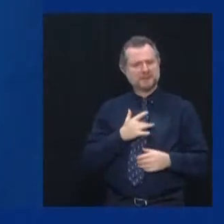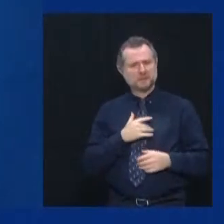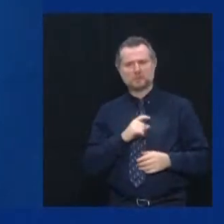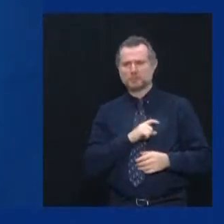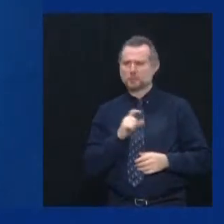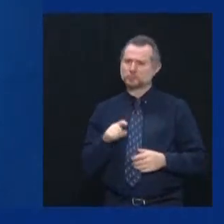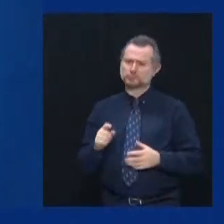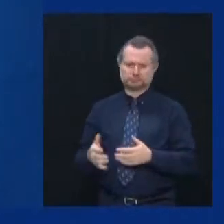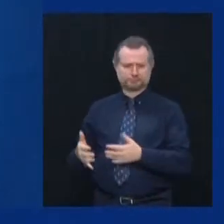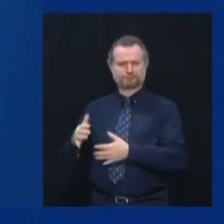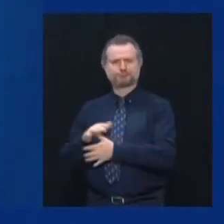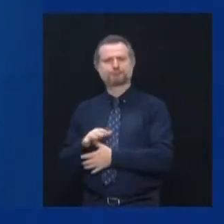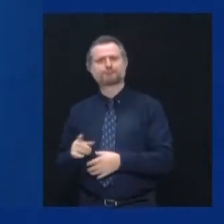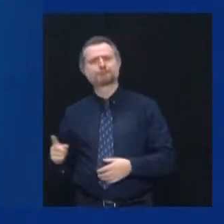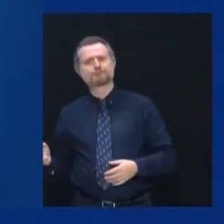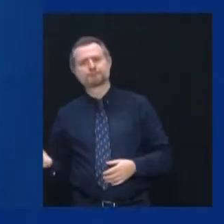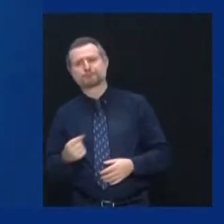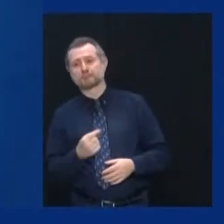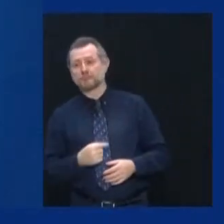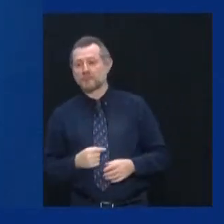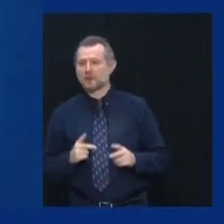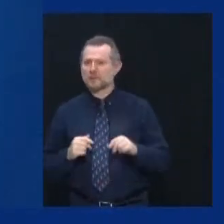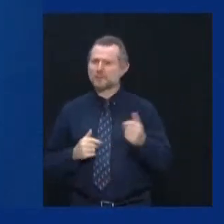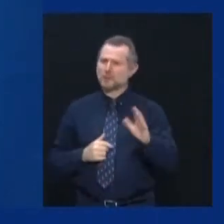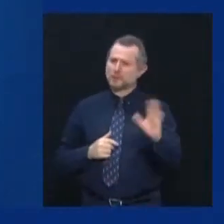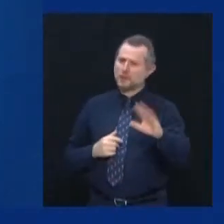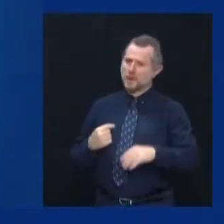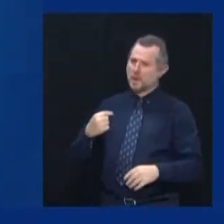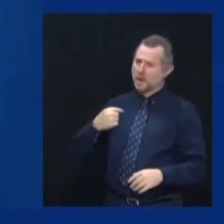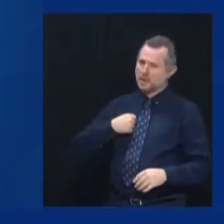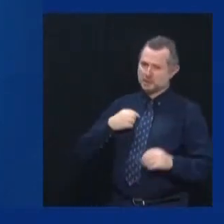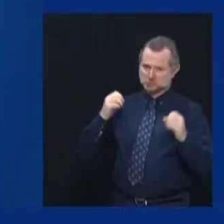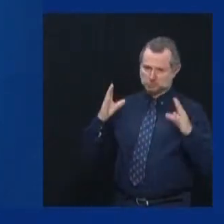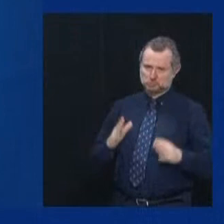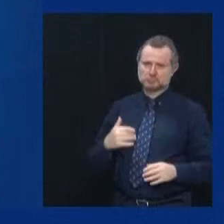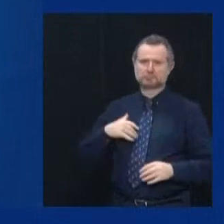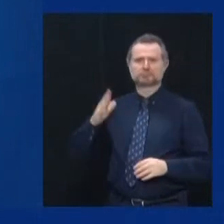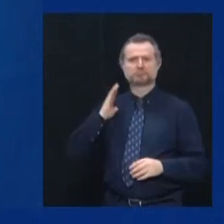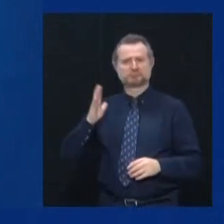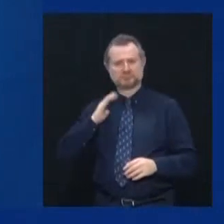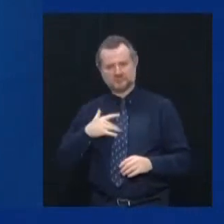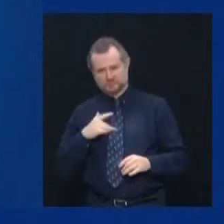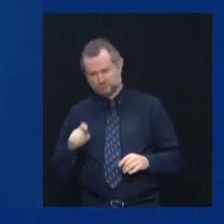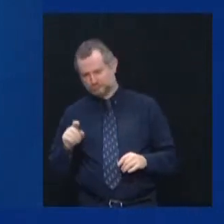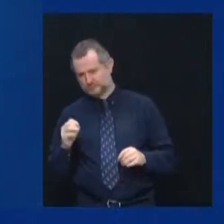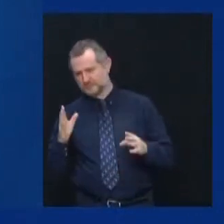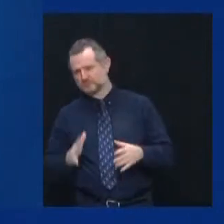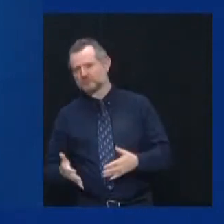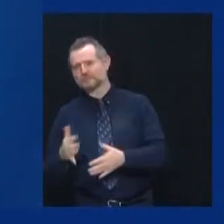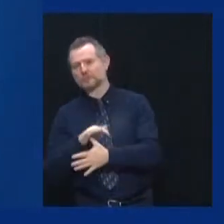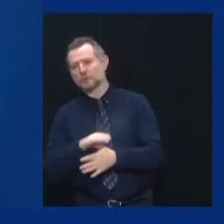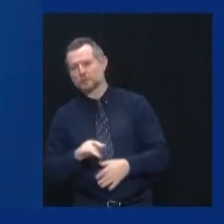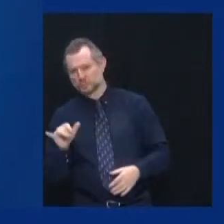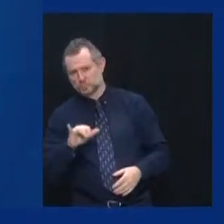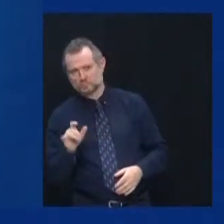first. One of them said to me, I'm a former teacher. I believe teachers should go